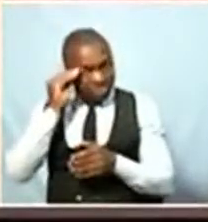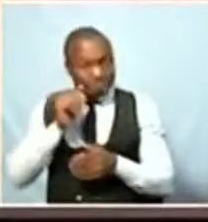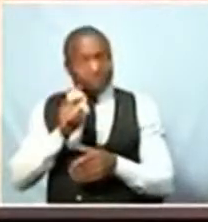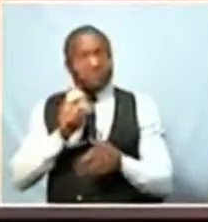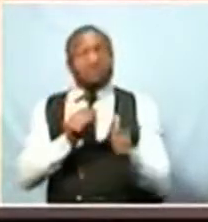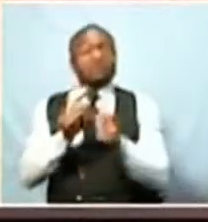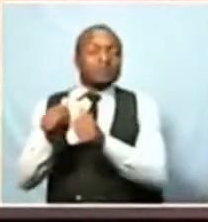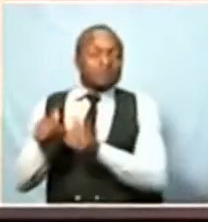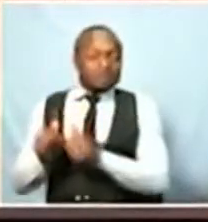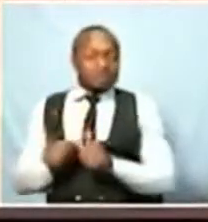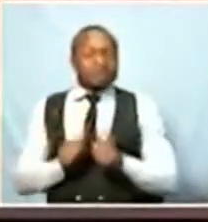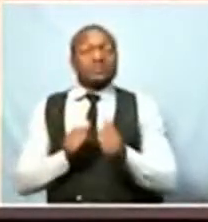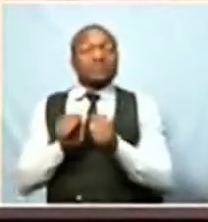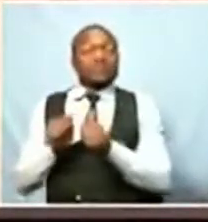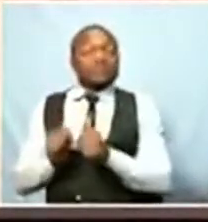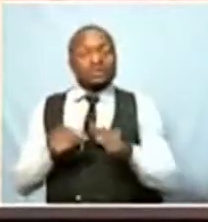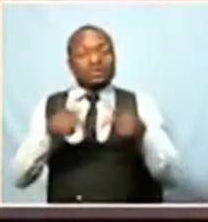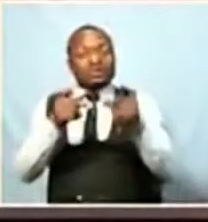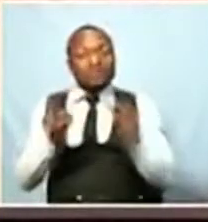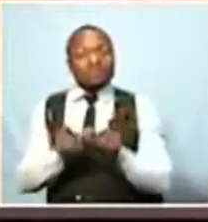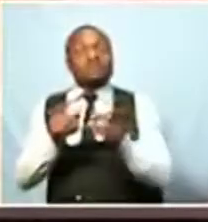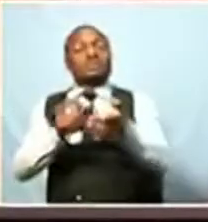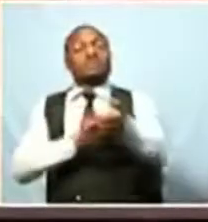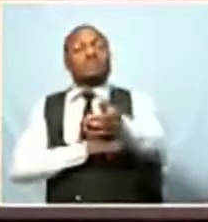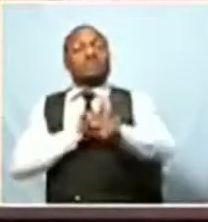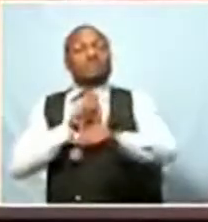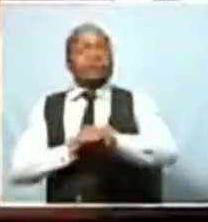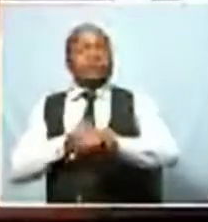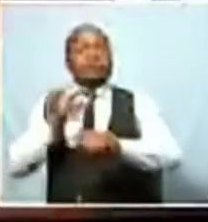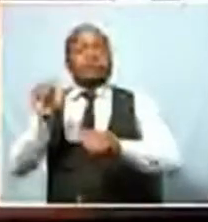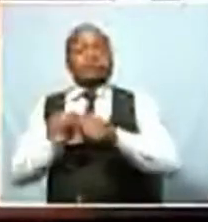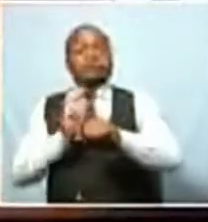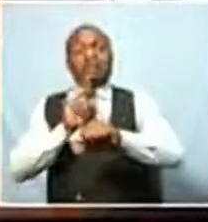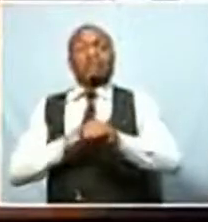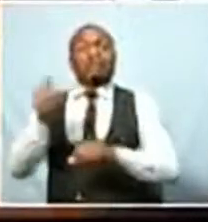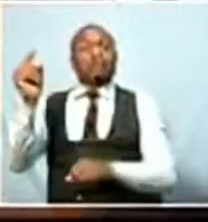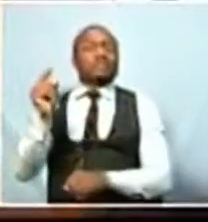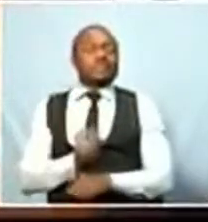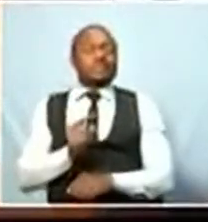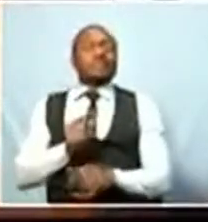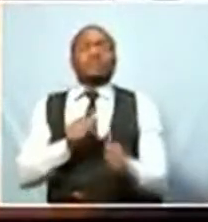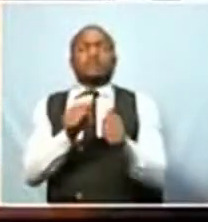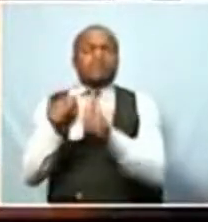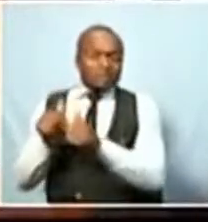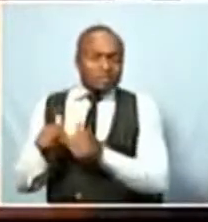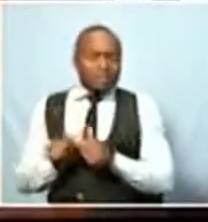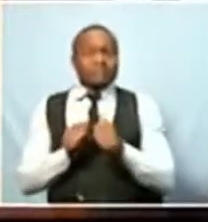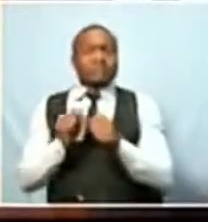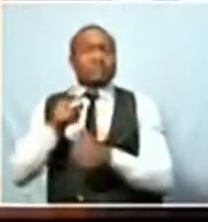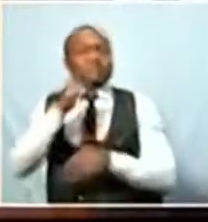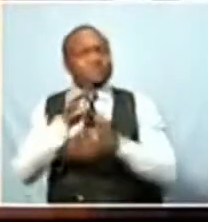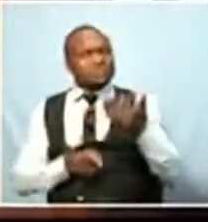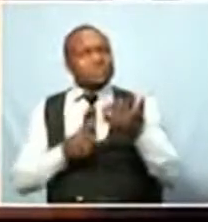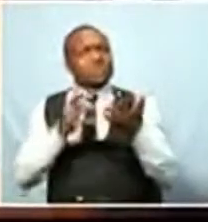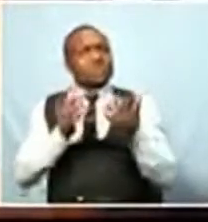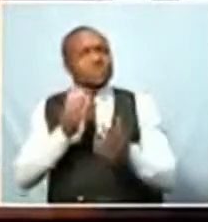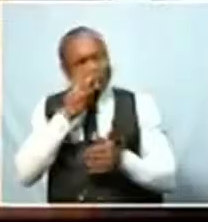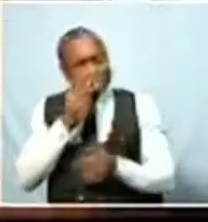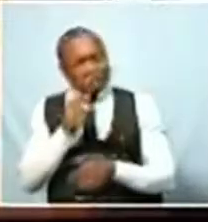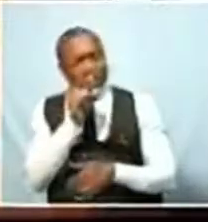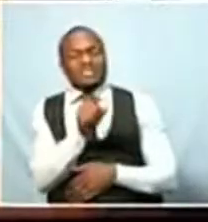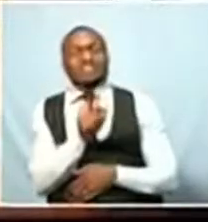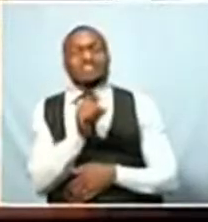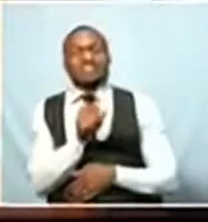acting position for too long. Each time you appear before us acting, what could be, we want to see